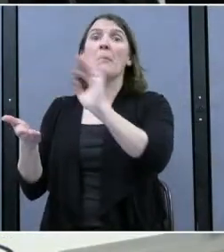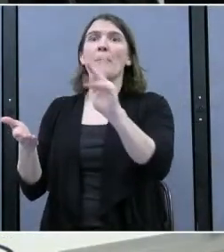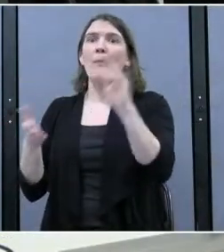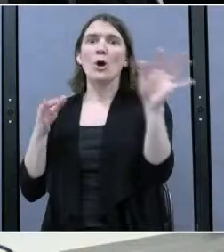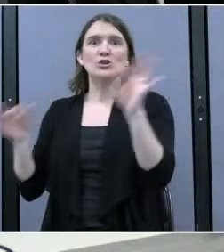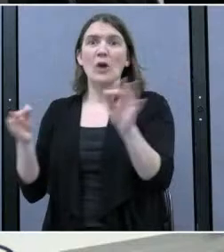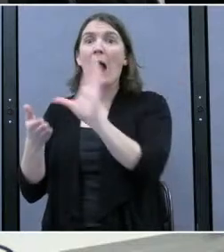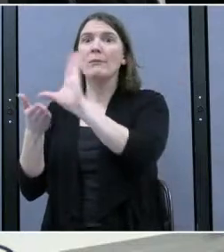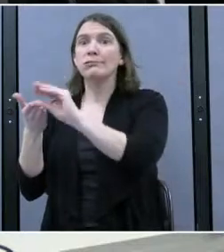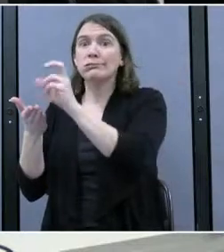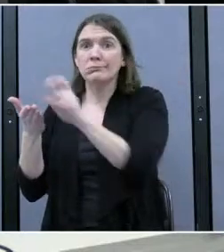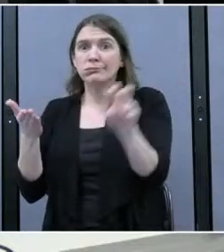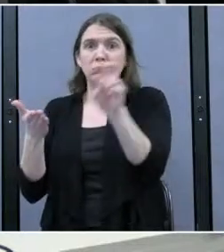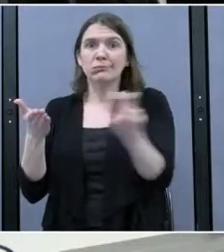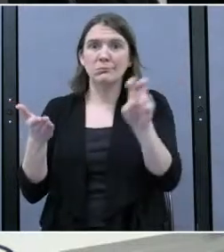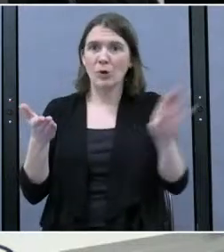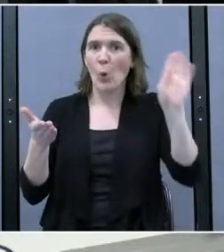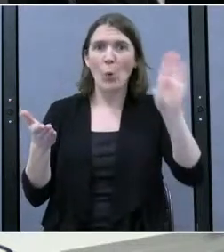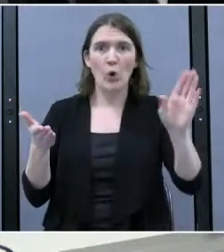So I think that